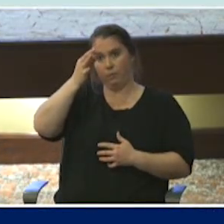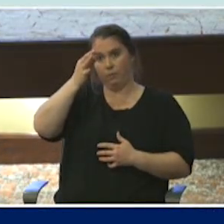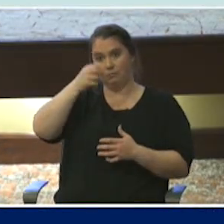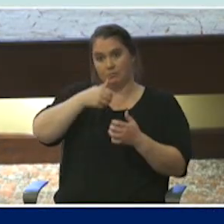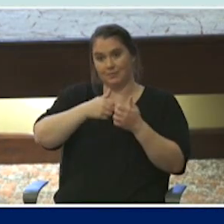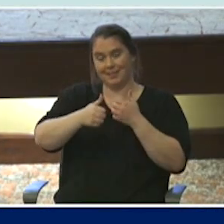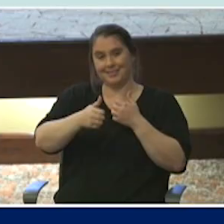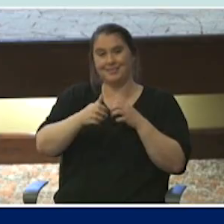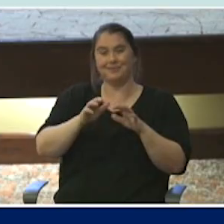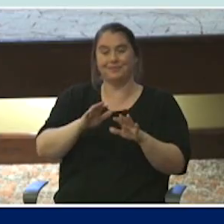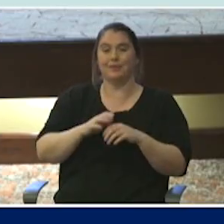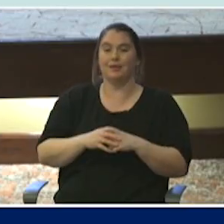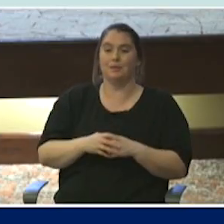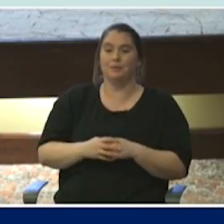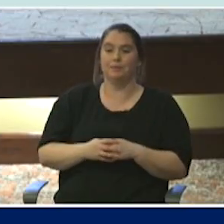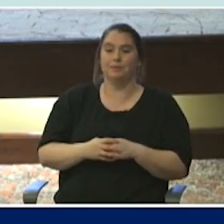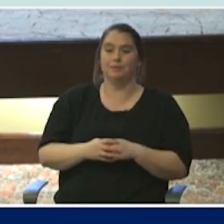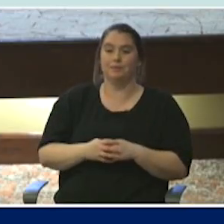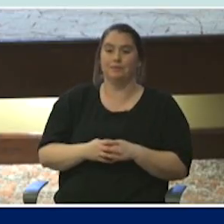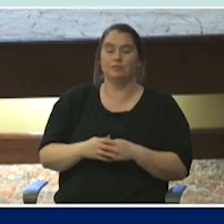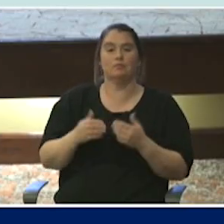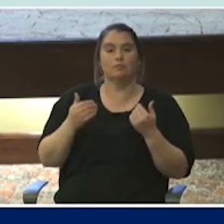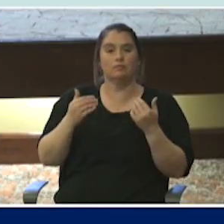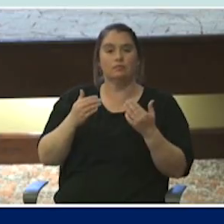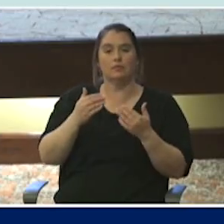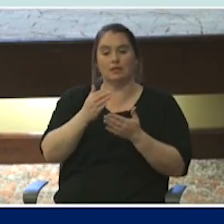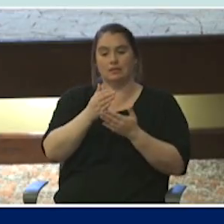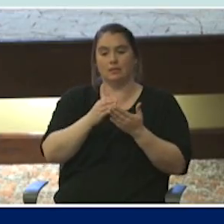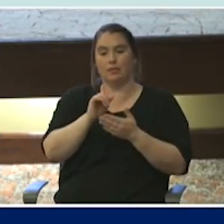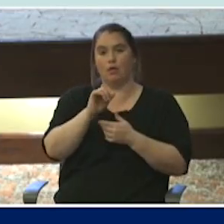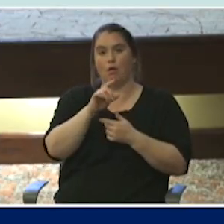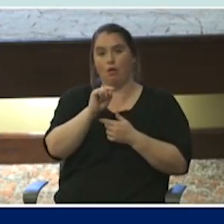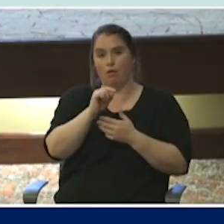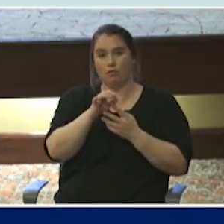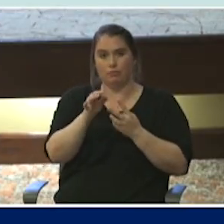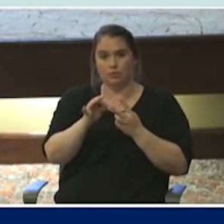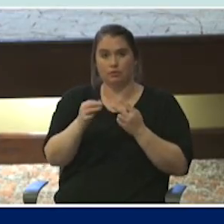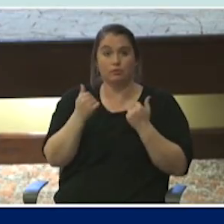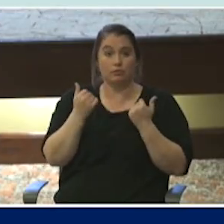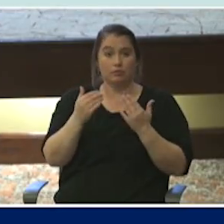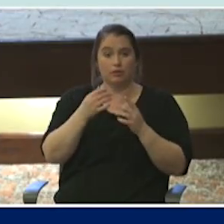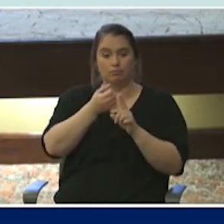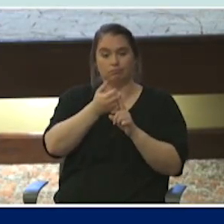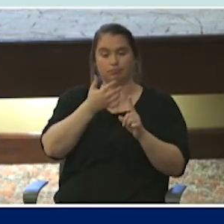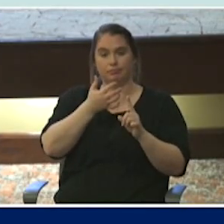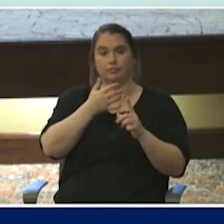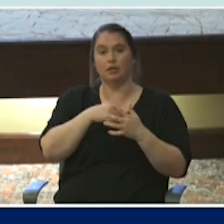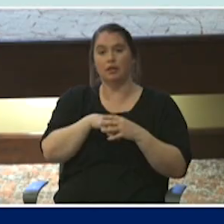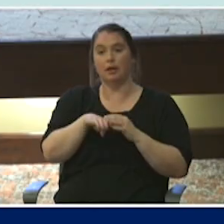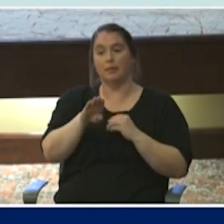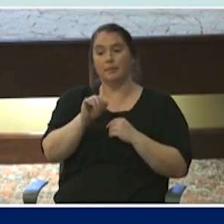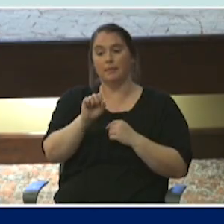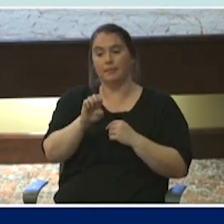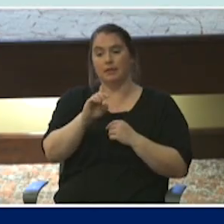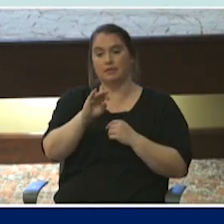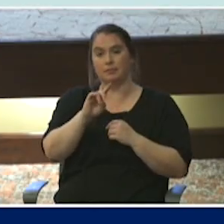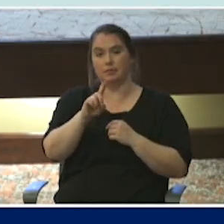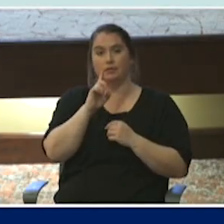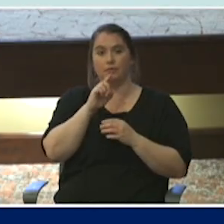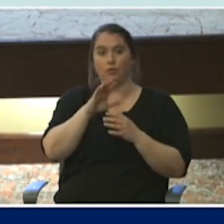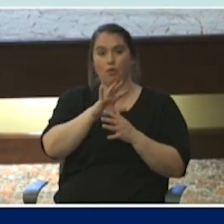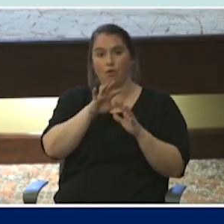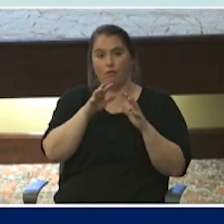Okay, we'll go into some depth on some of these alternates and get some feedback. So the base bid was for the overall